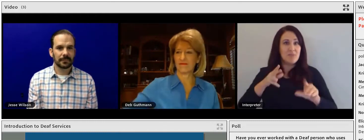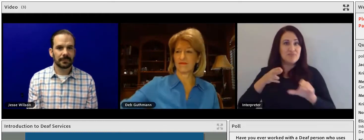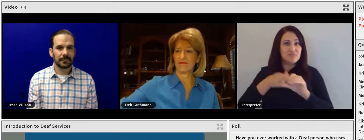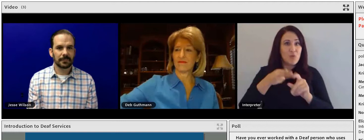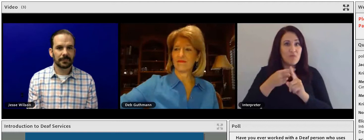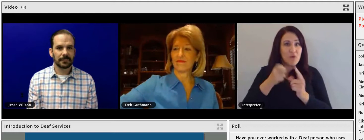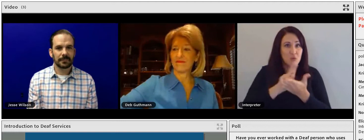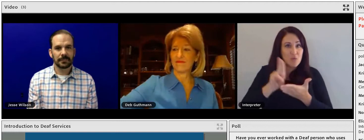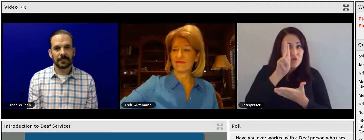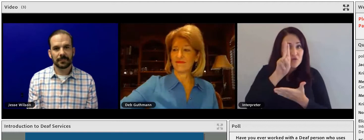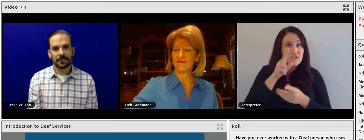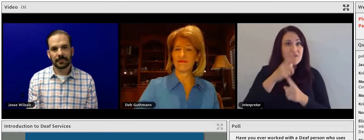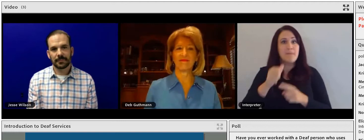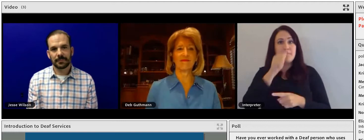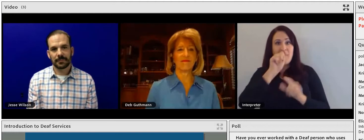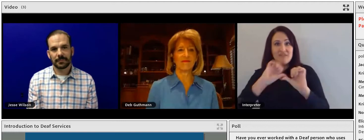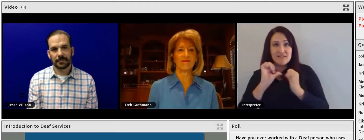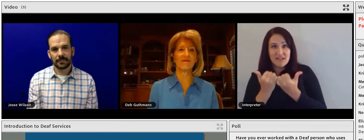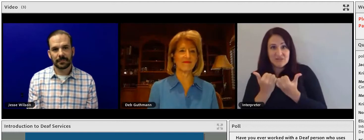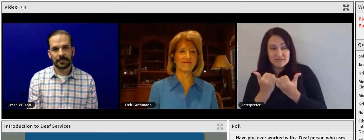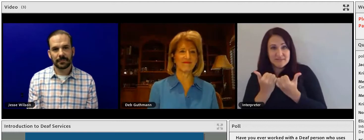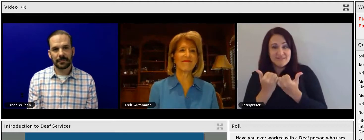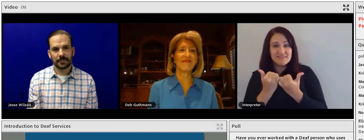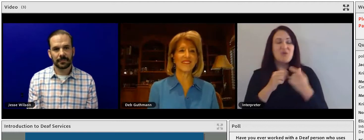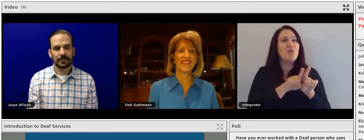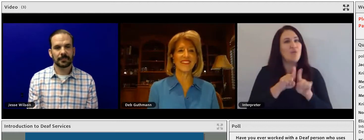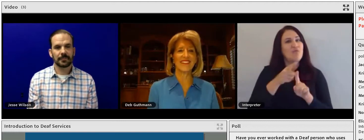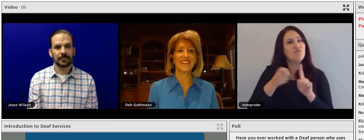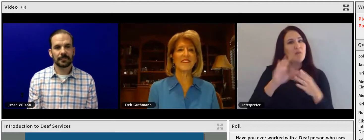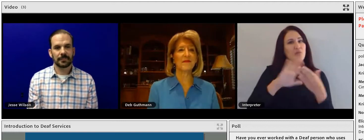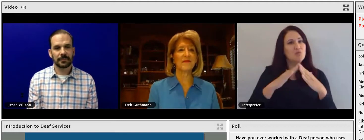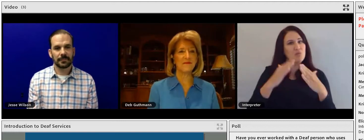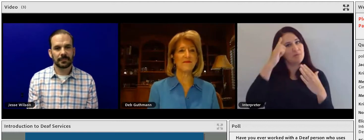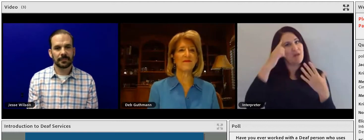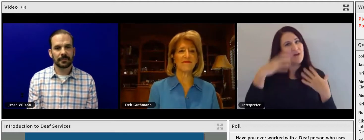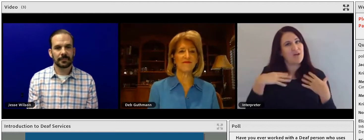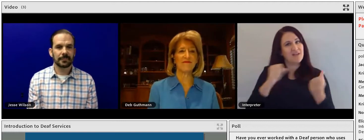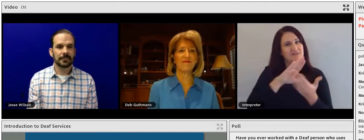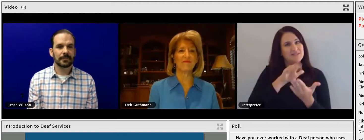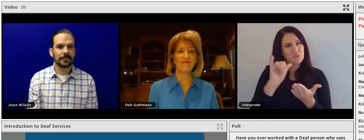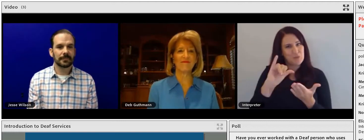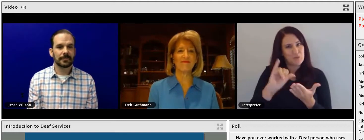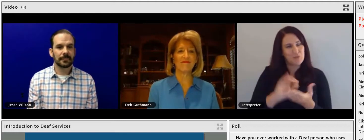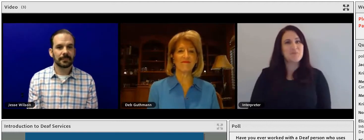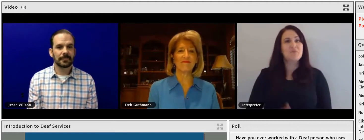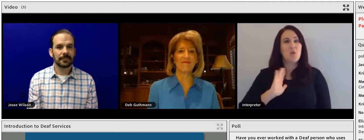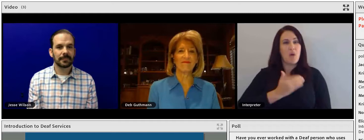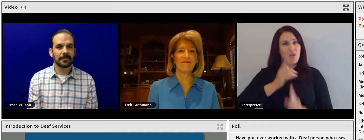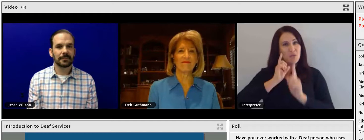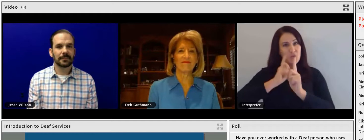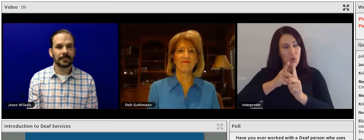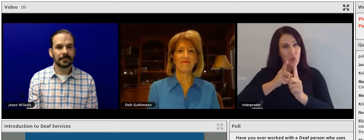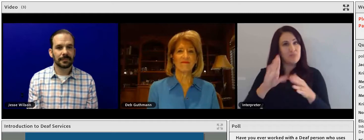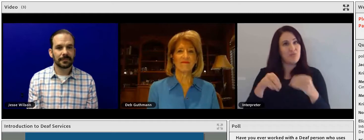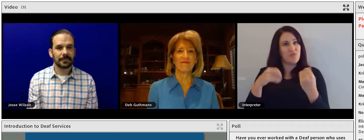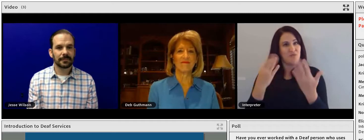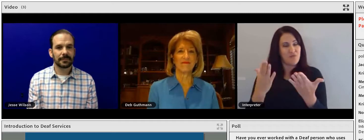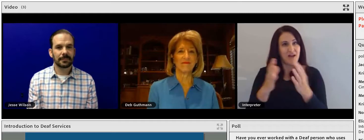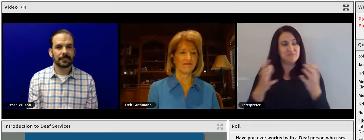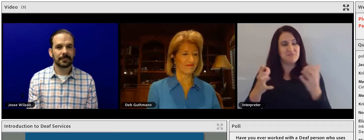universities, from private agencies, and from community mental health centers. So our goal is to provide as